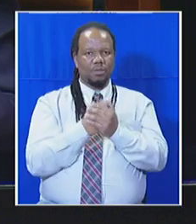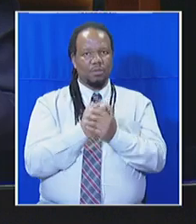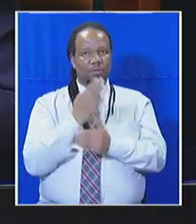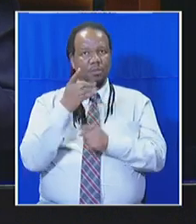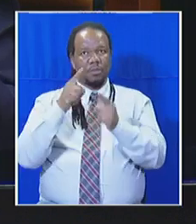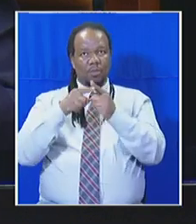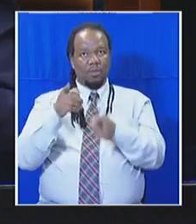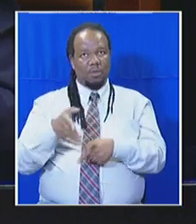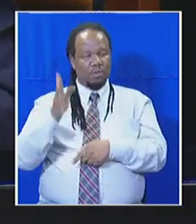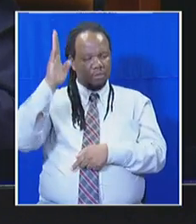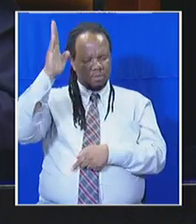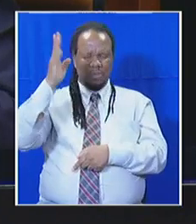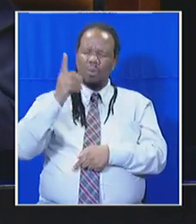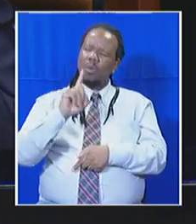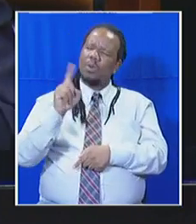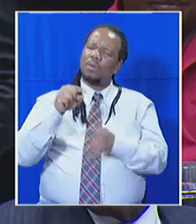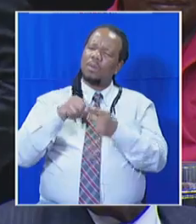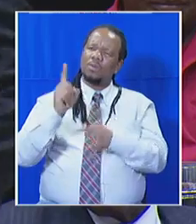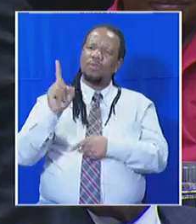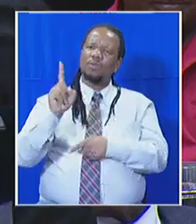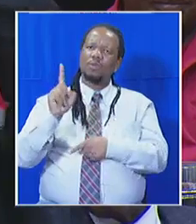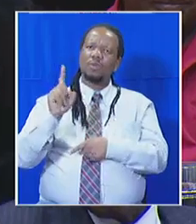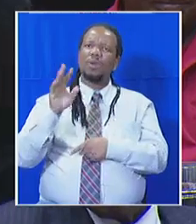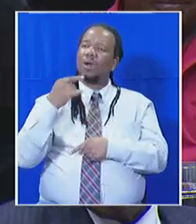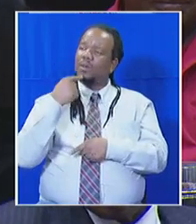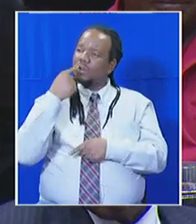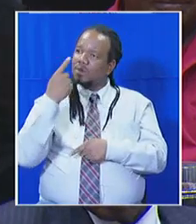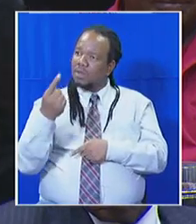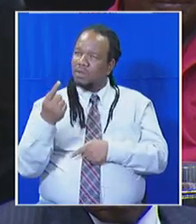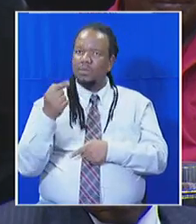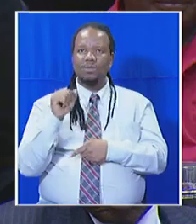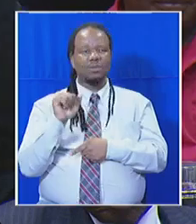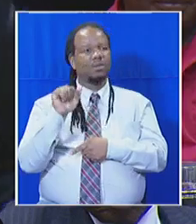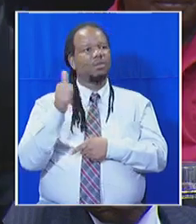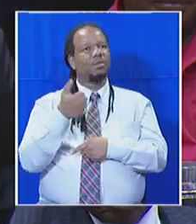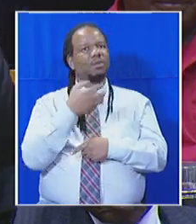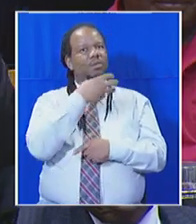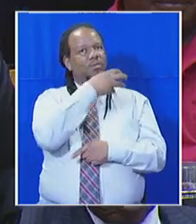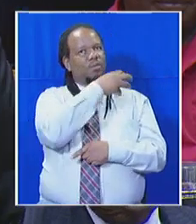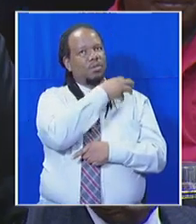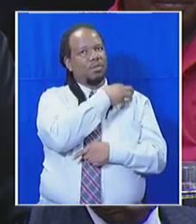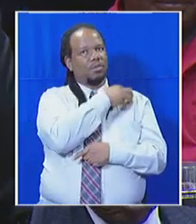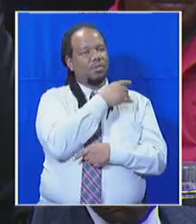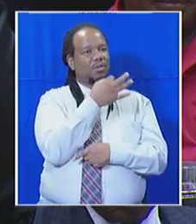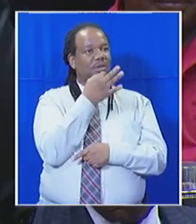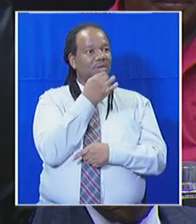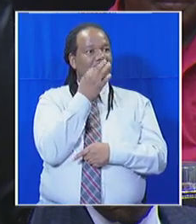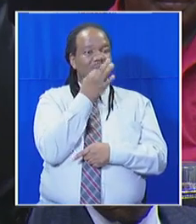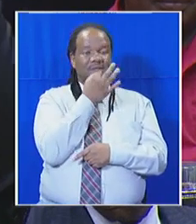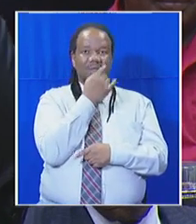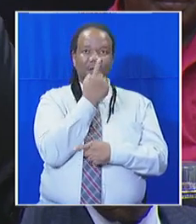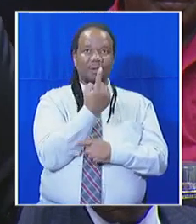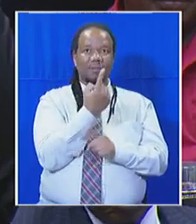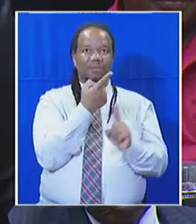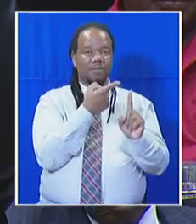It's allowed in terms What of is your point of order? I'm just reminding you, Honorable. The minister, in his response, he says that